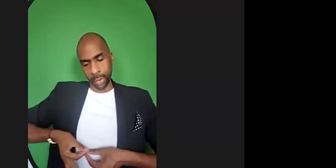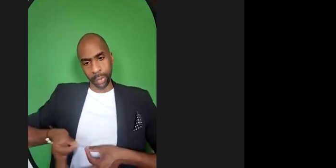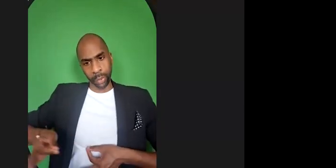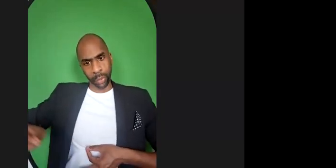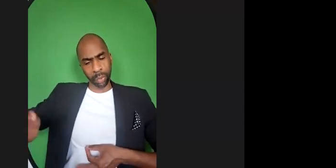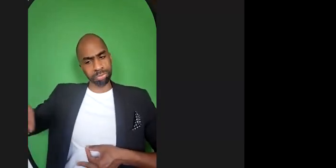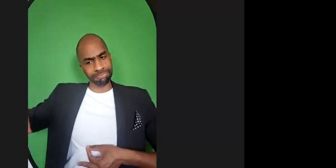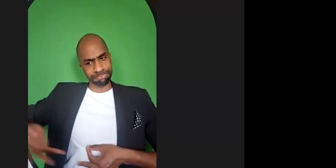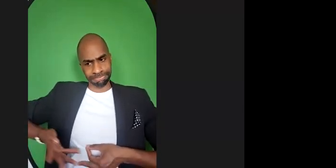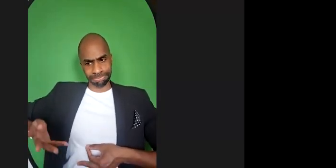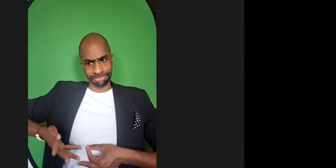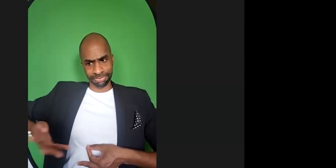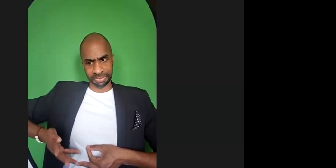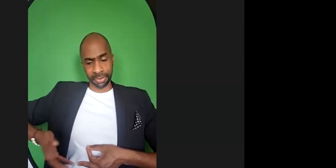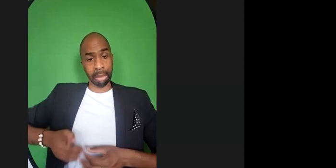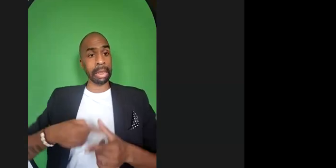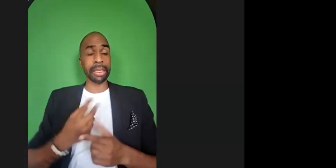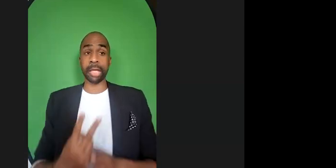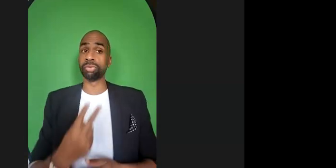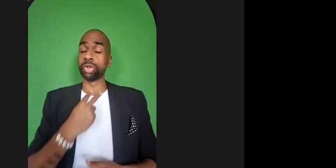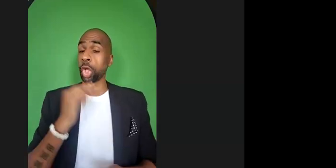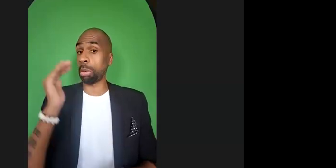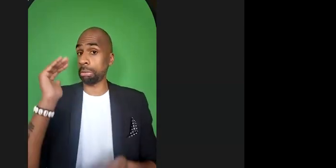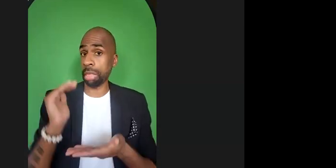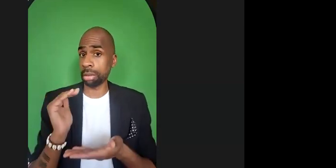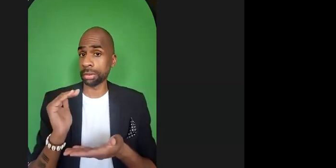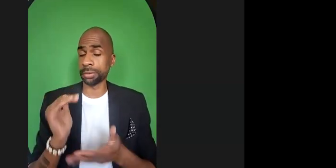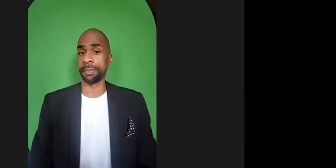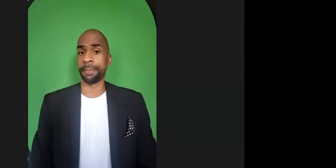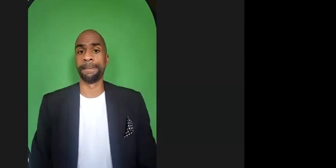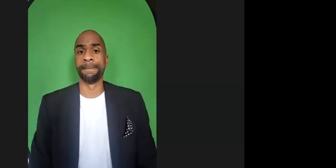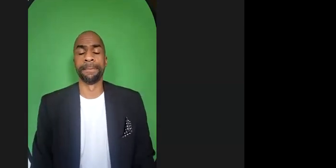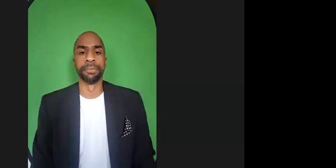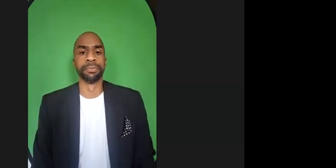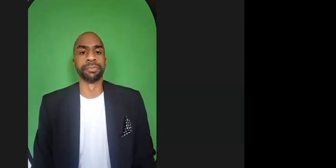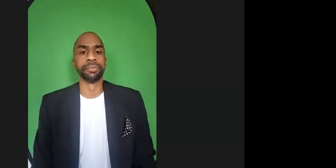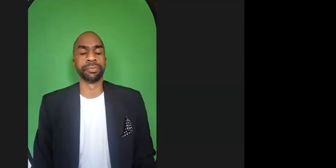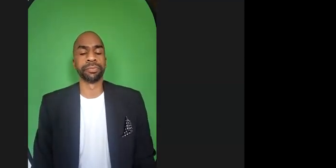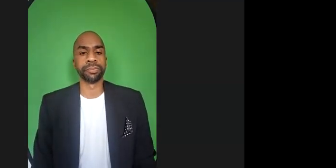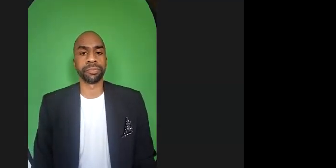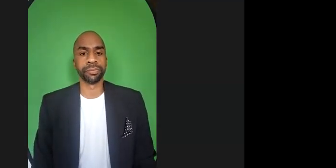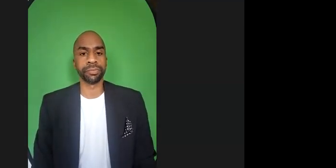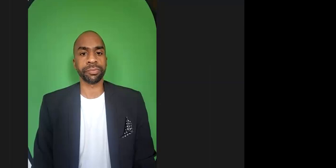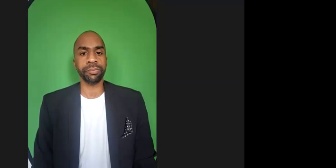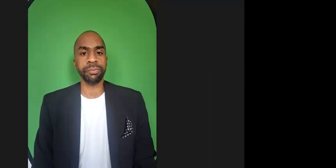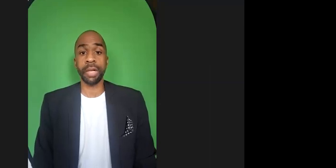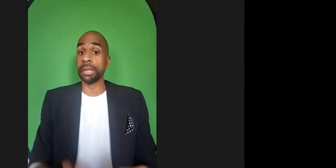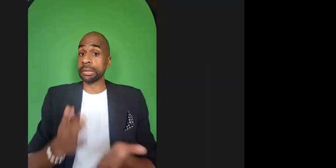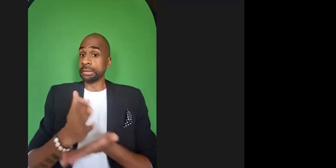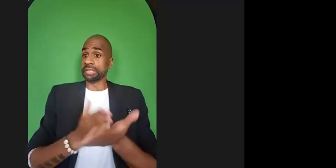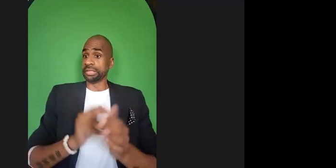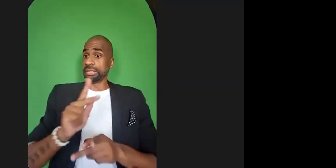pneumonia. And mm-hmm. these folks could exist after a feeding tube is placed for years, correct?